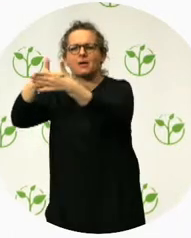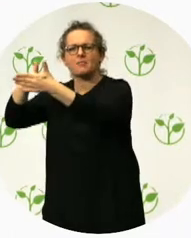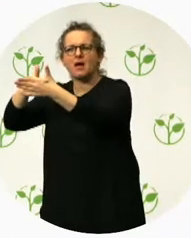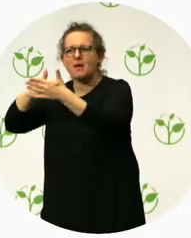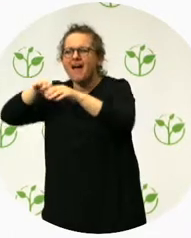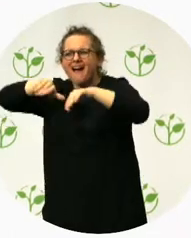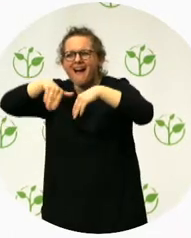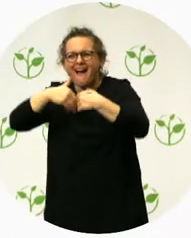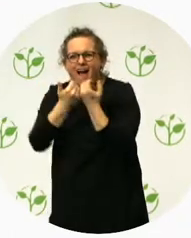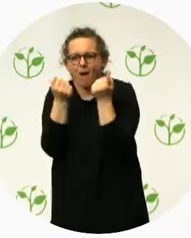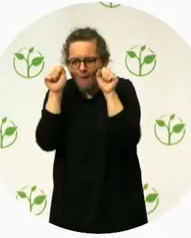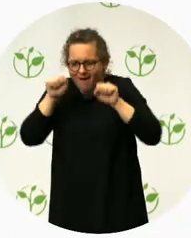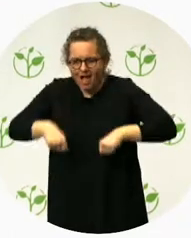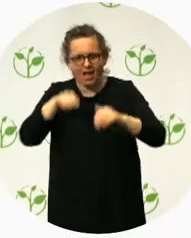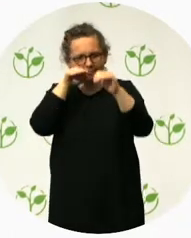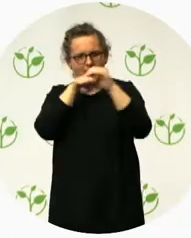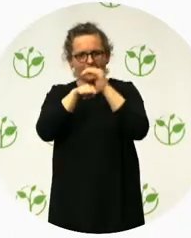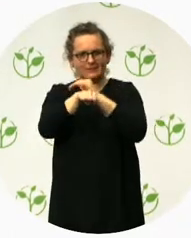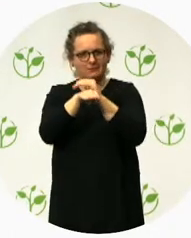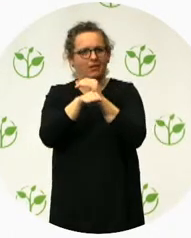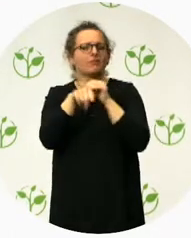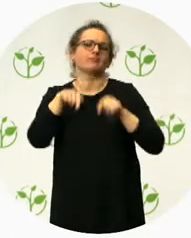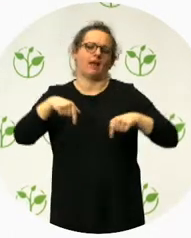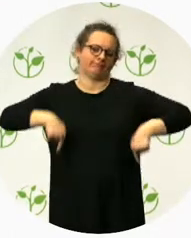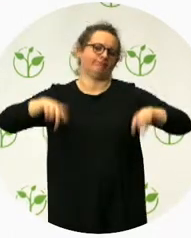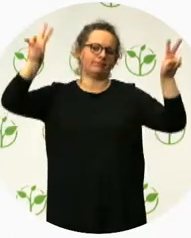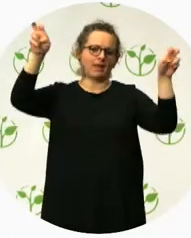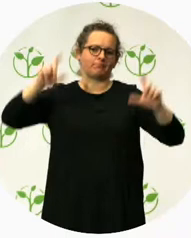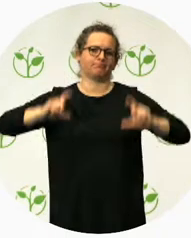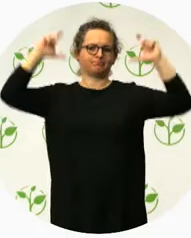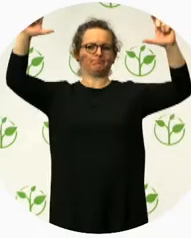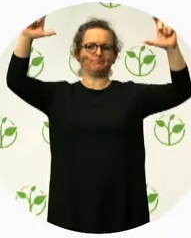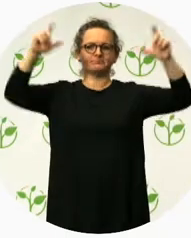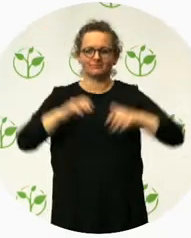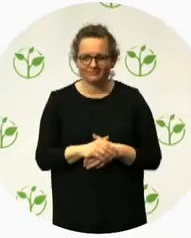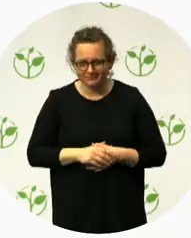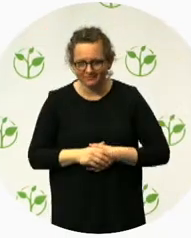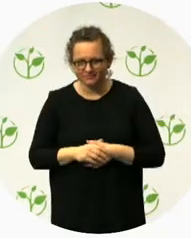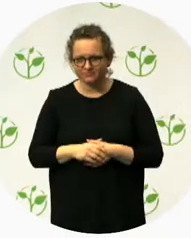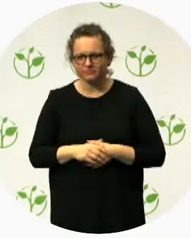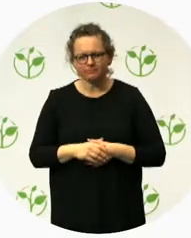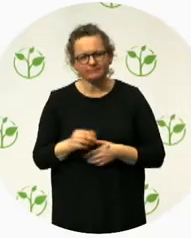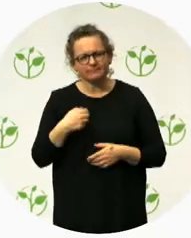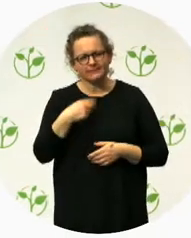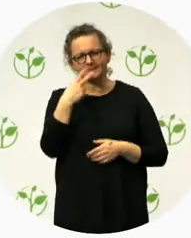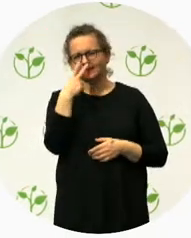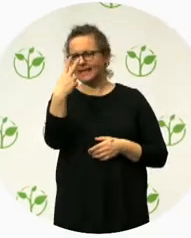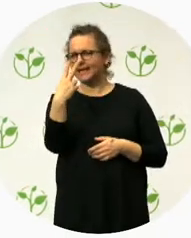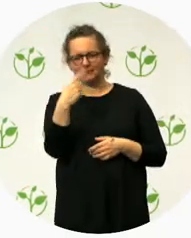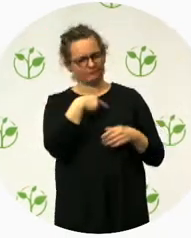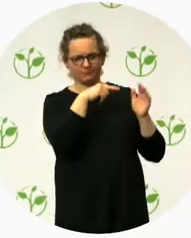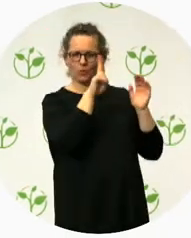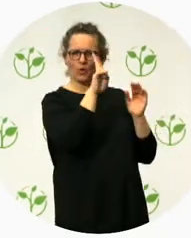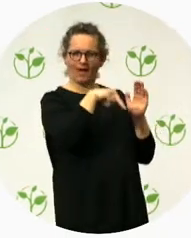That brings me to the UN Convention, the CRPD. It gave a very strong impact on Austria's